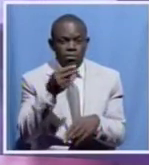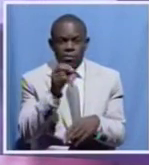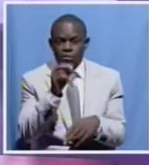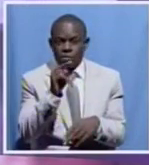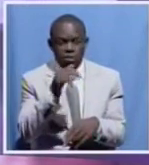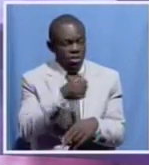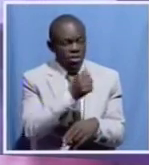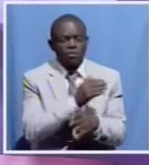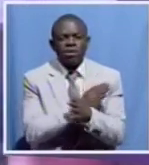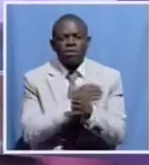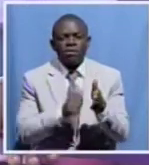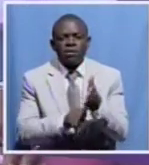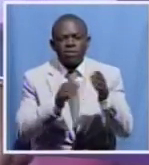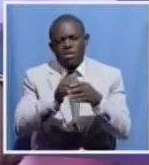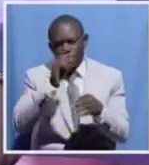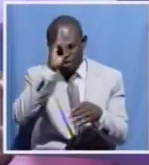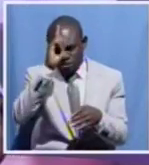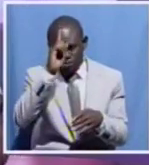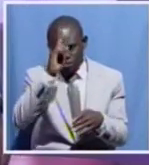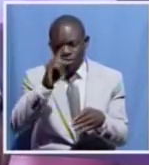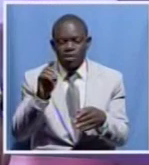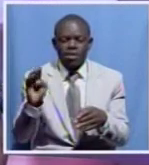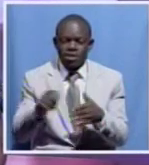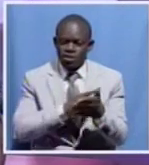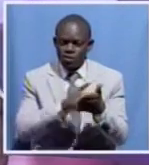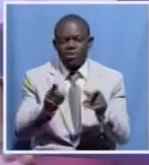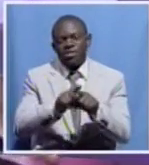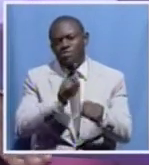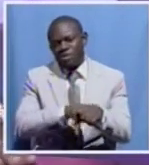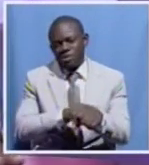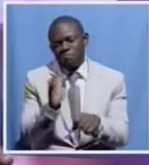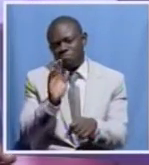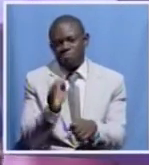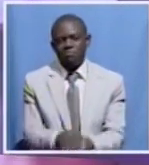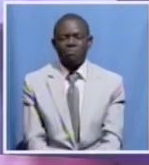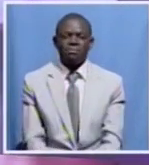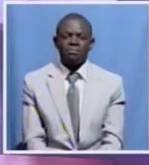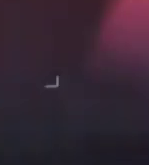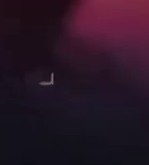to Germany, Mr. Anthony Mukwita. We will be back next week sometime. Pleasant viewing.